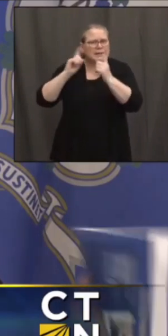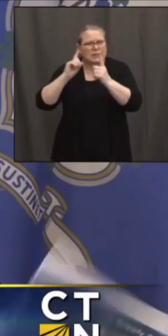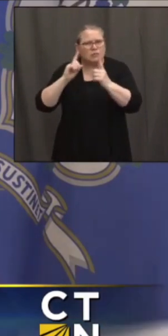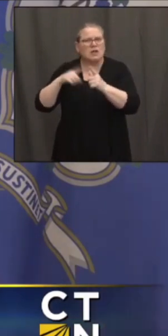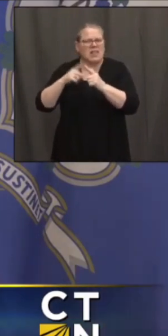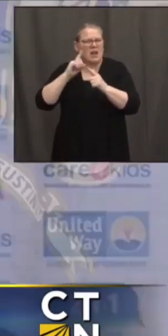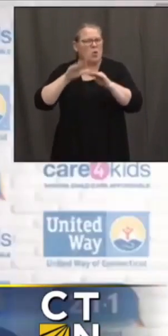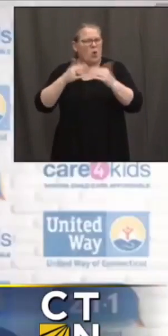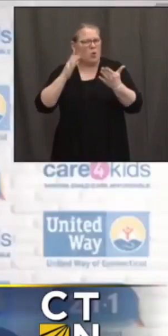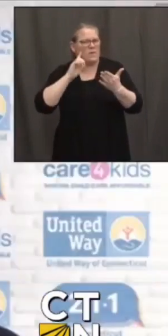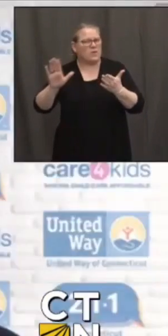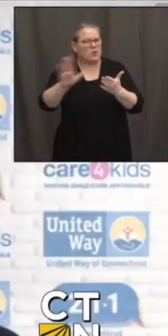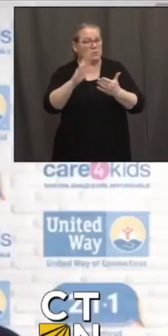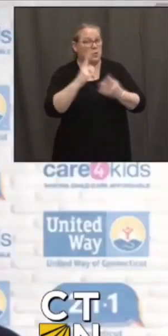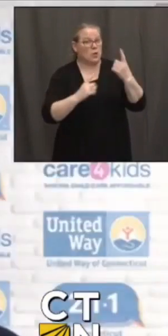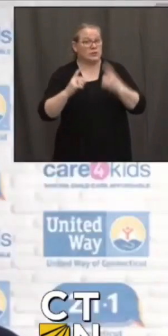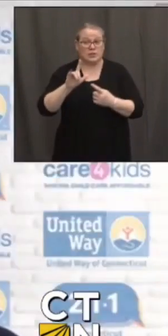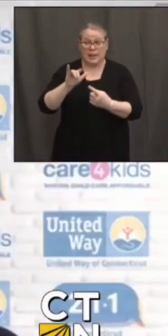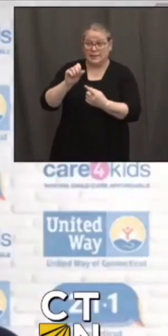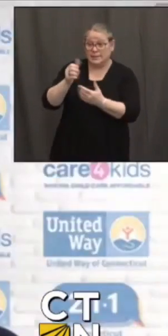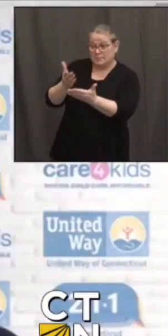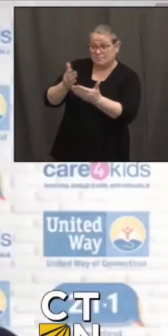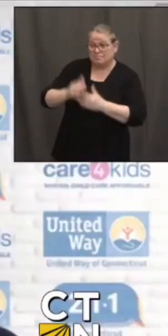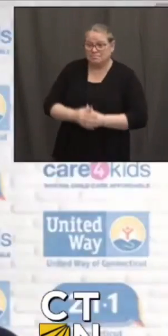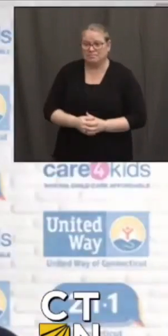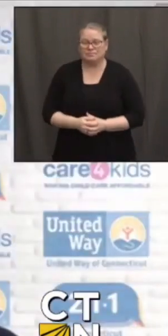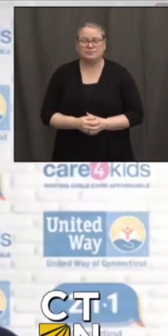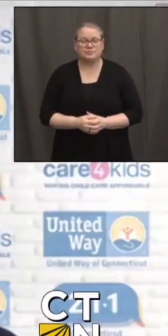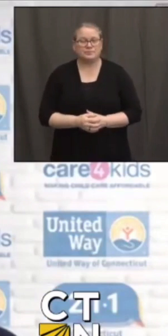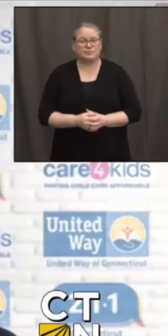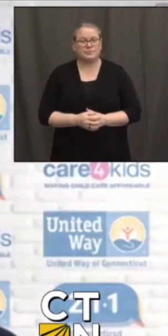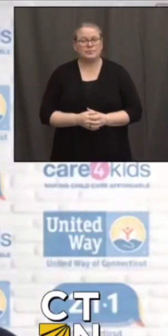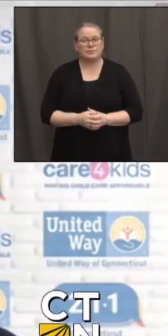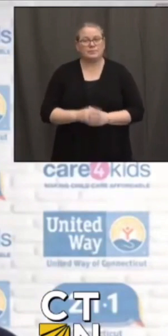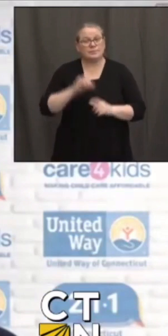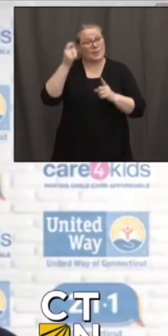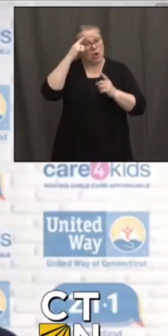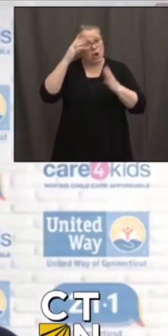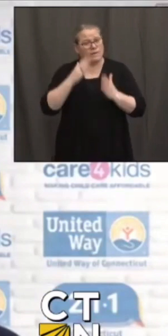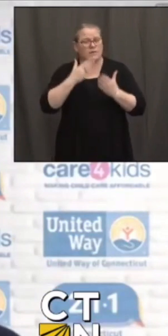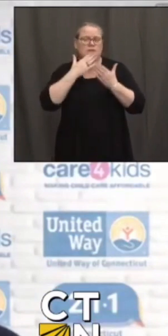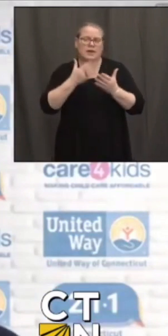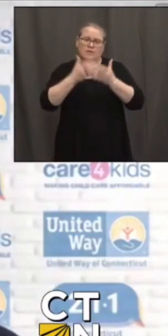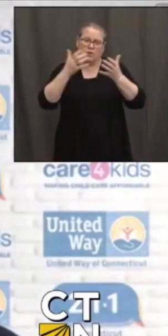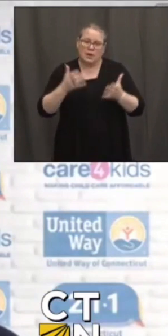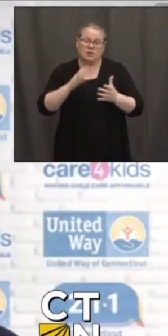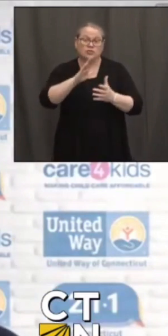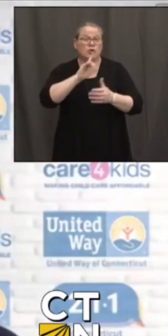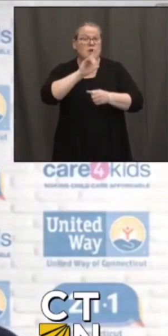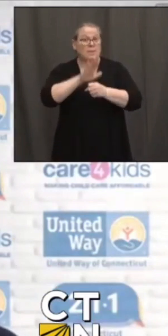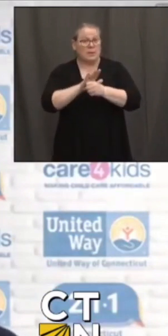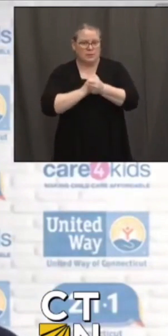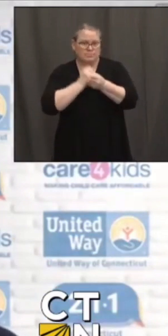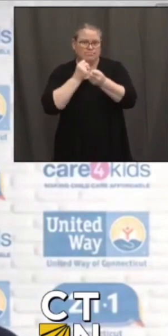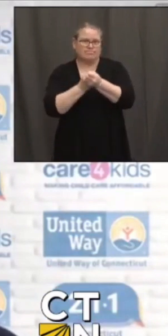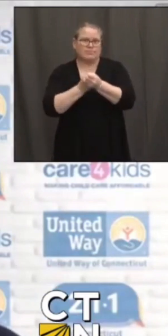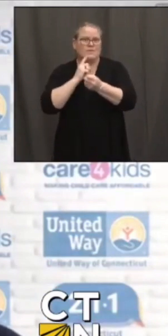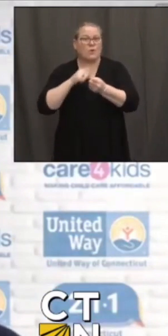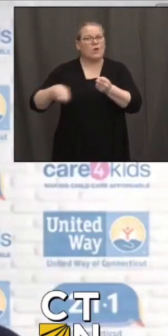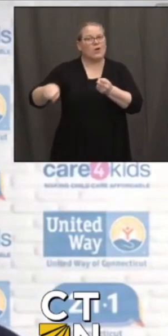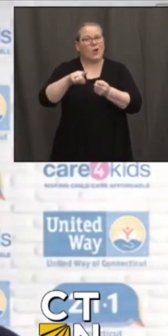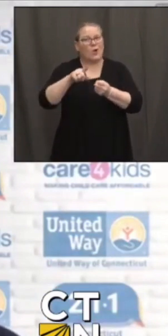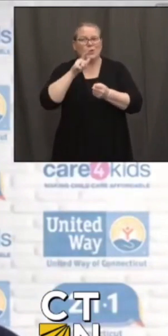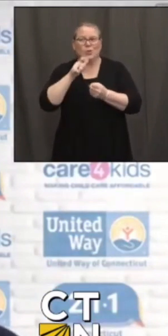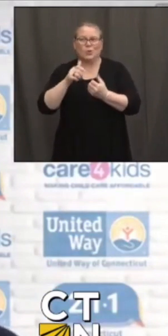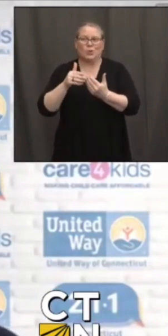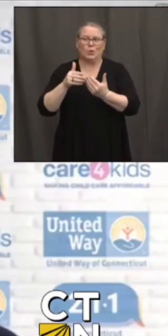questions. Lisa? Thank you very much, Governor, and thank you for your commitment, especially to help those most vulnerable.